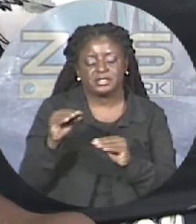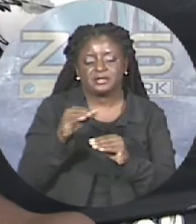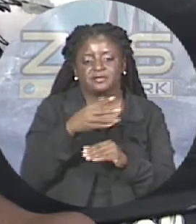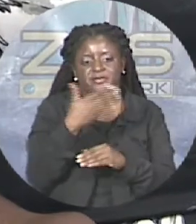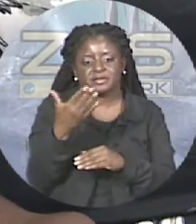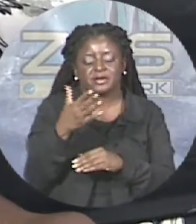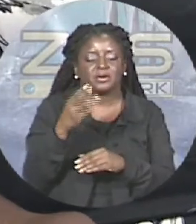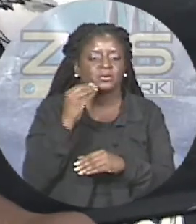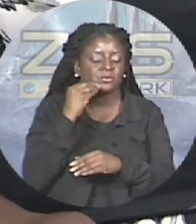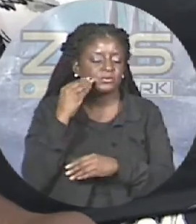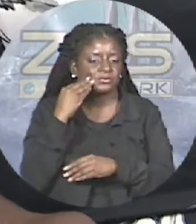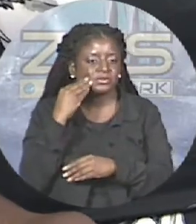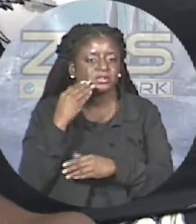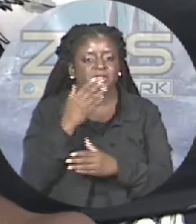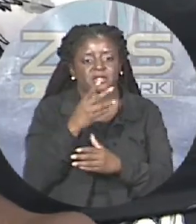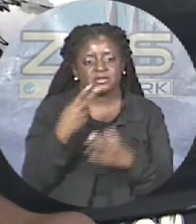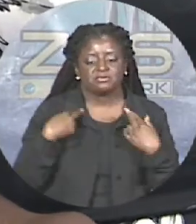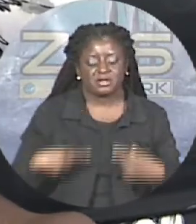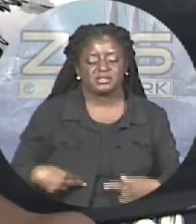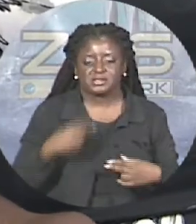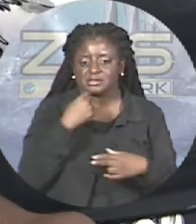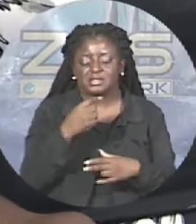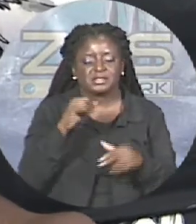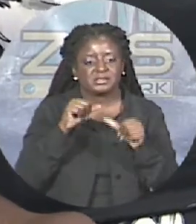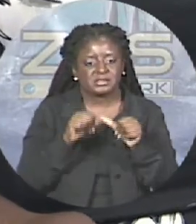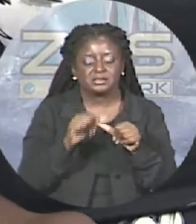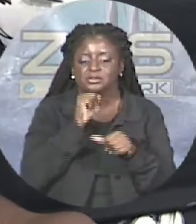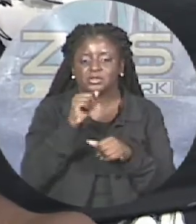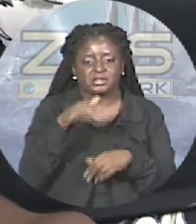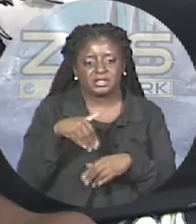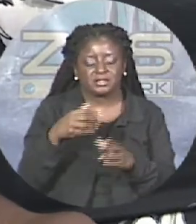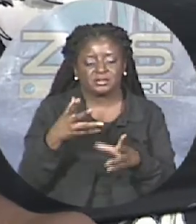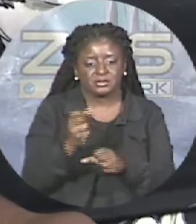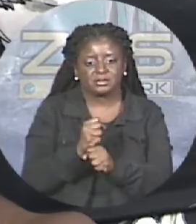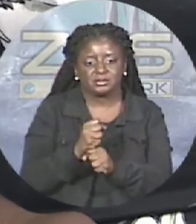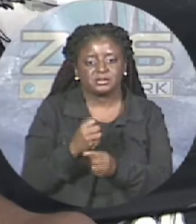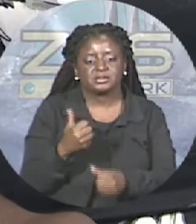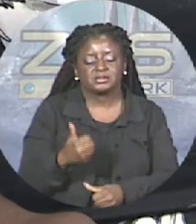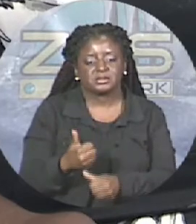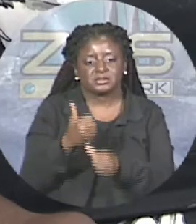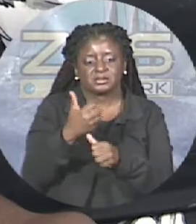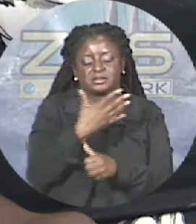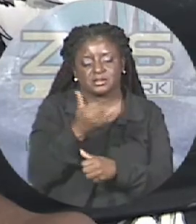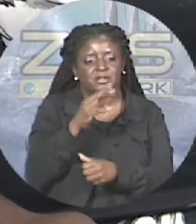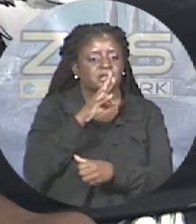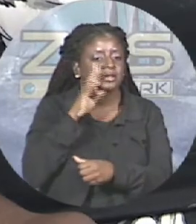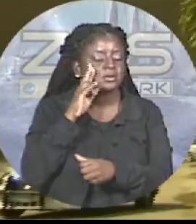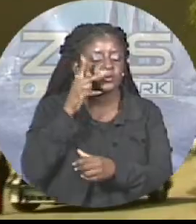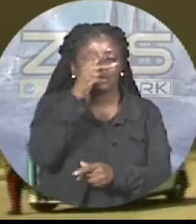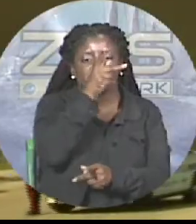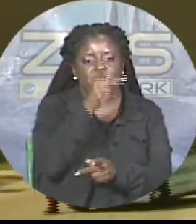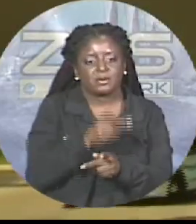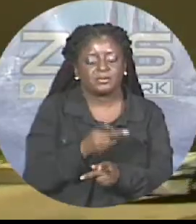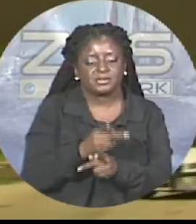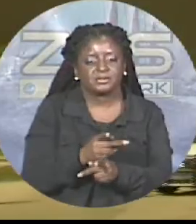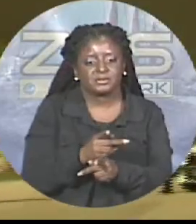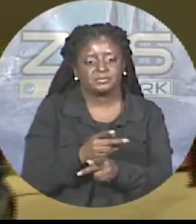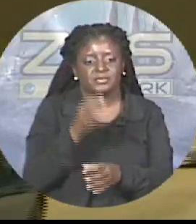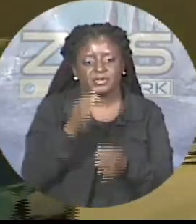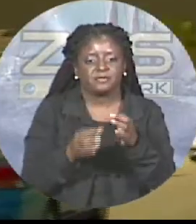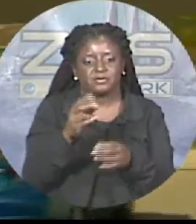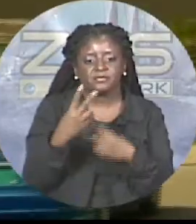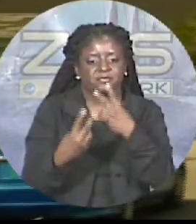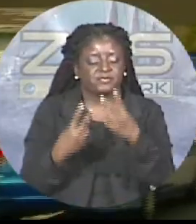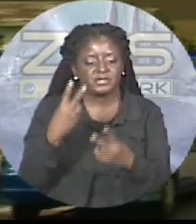while they are not looking for a handout, they have still not yet received the assistance they were promised by authorities. If you visited